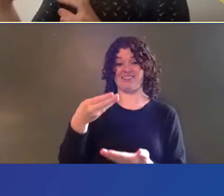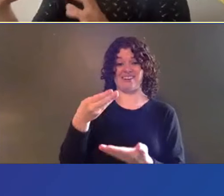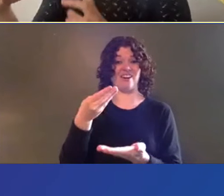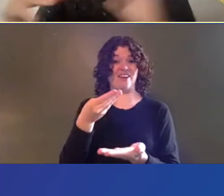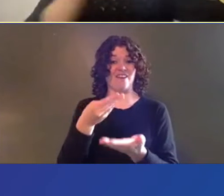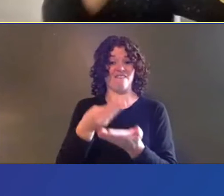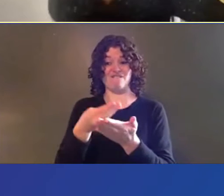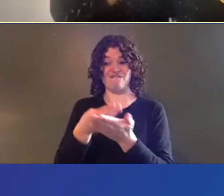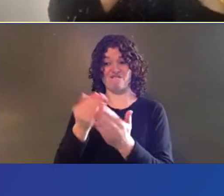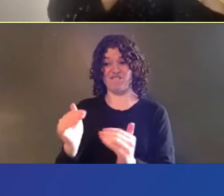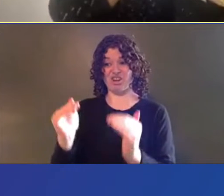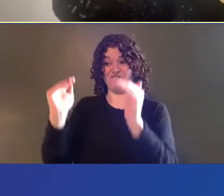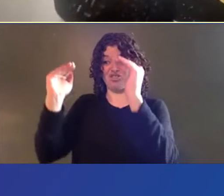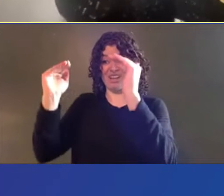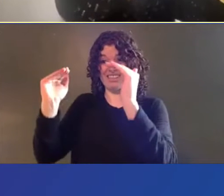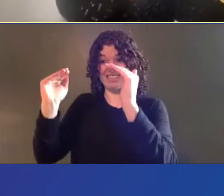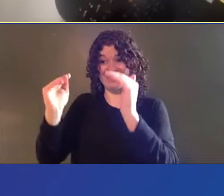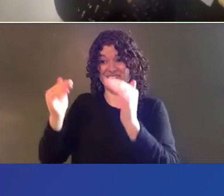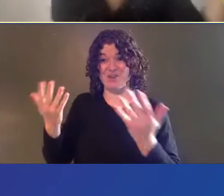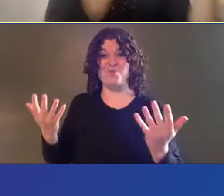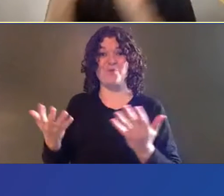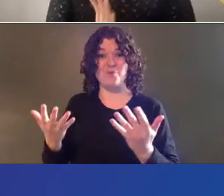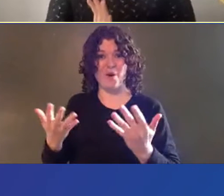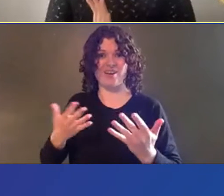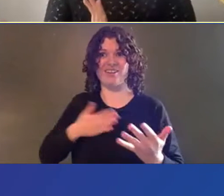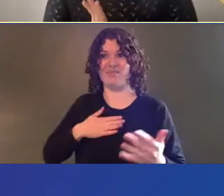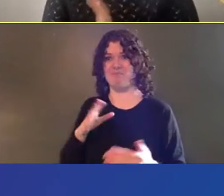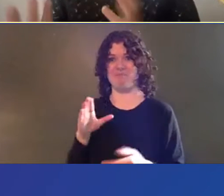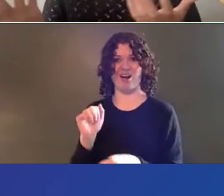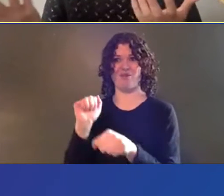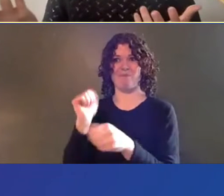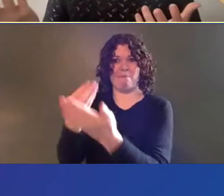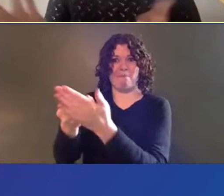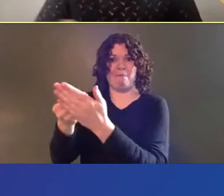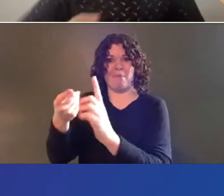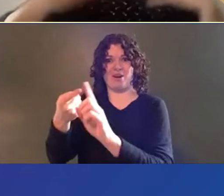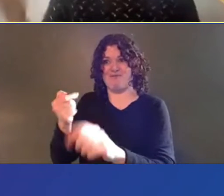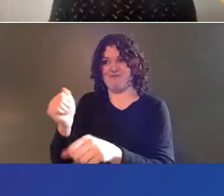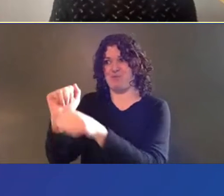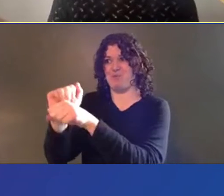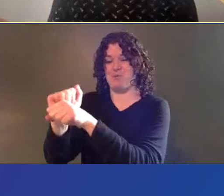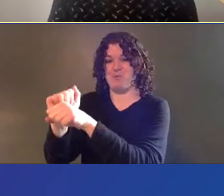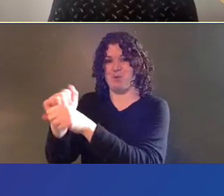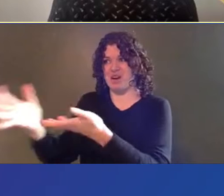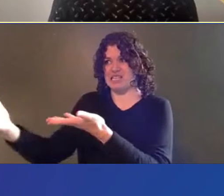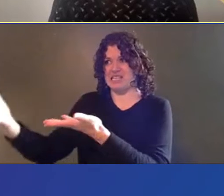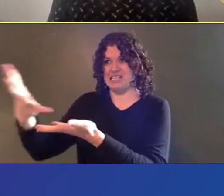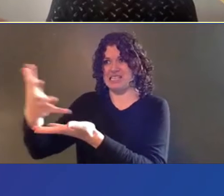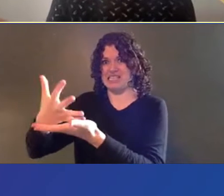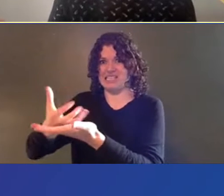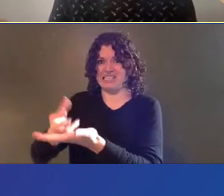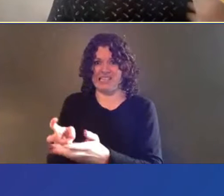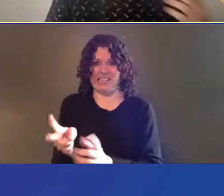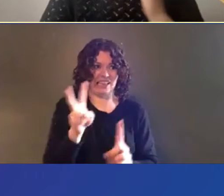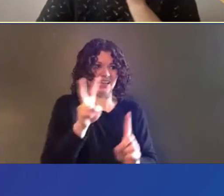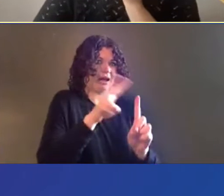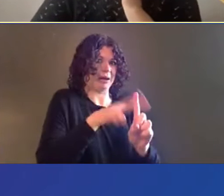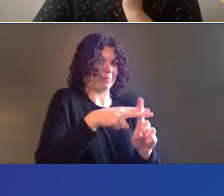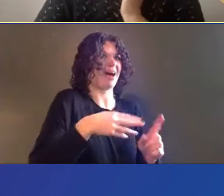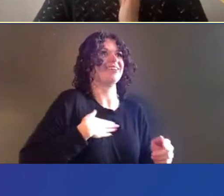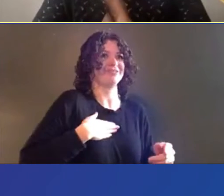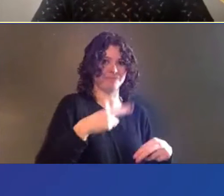Sarah Chen dancer, just taking my corporate job money and putting it, that's how you could pay $600 to buy wood to build a dance